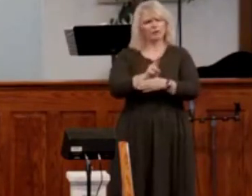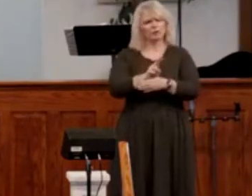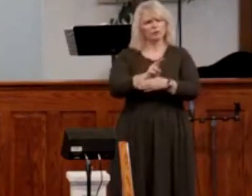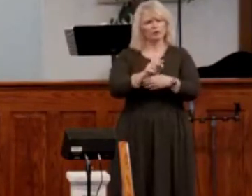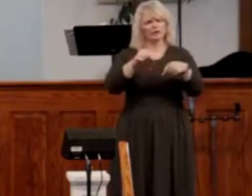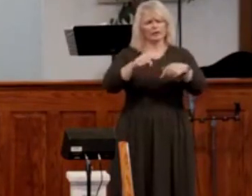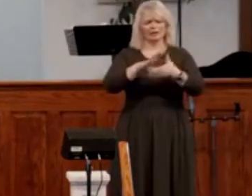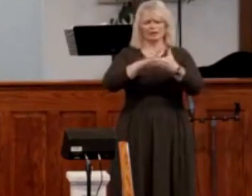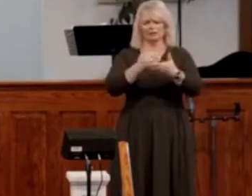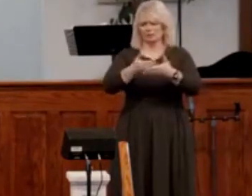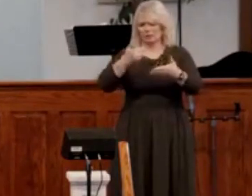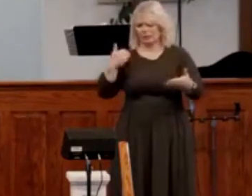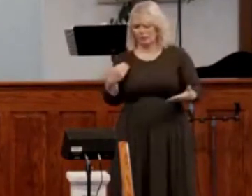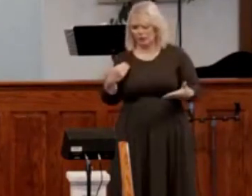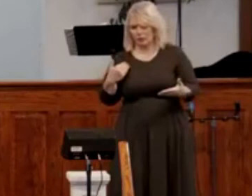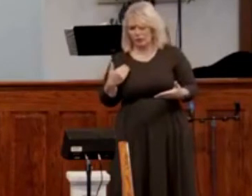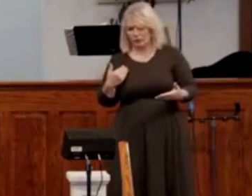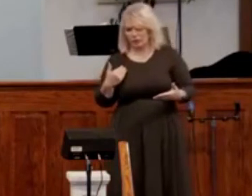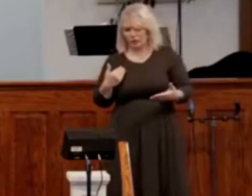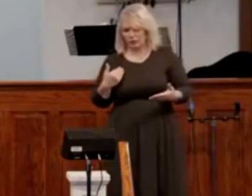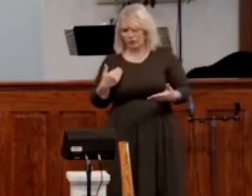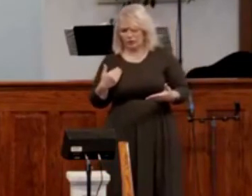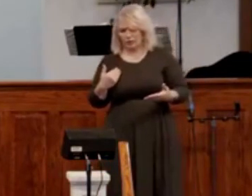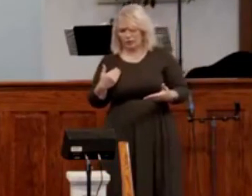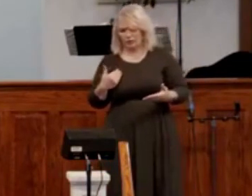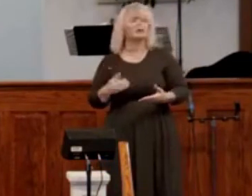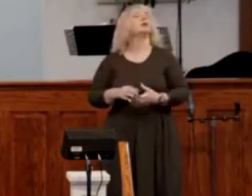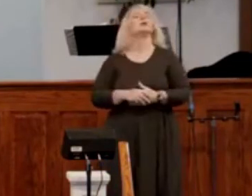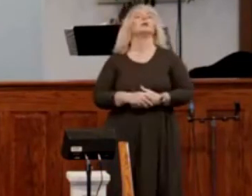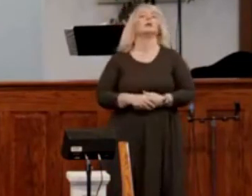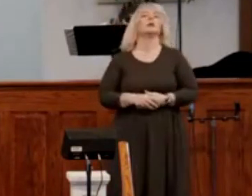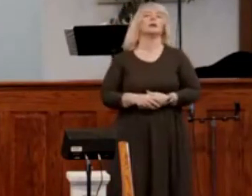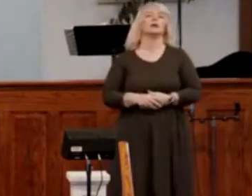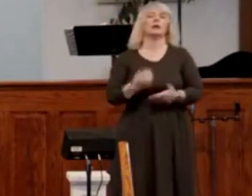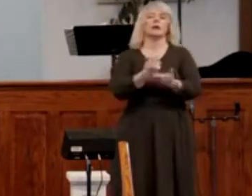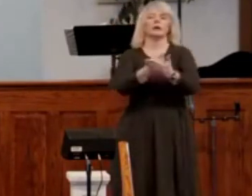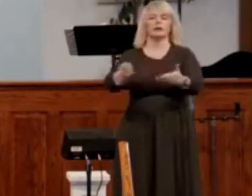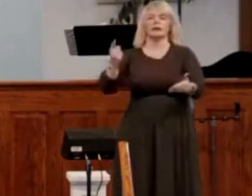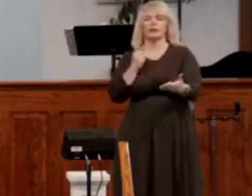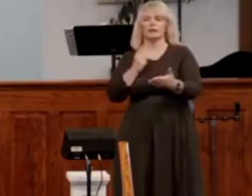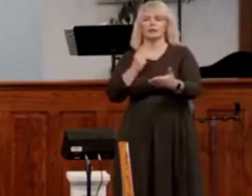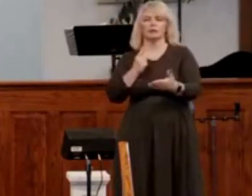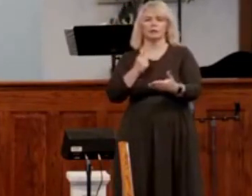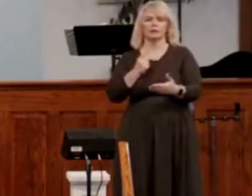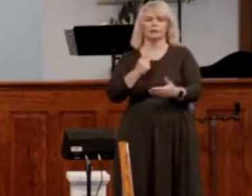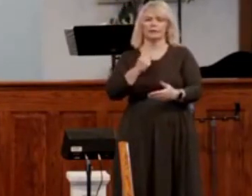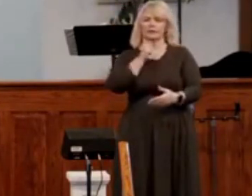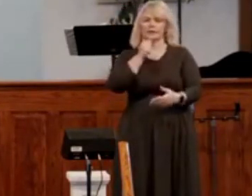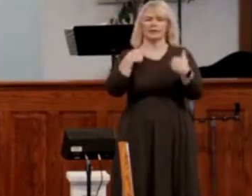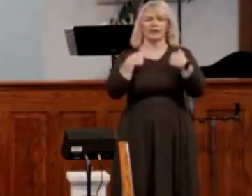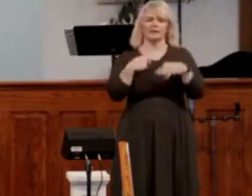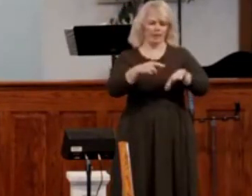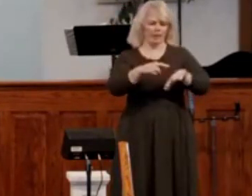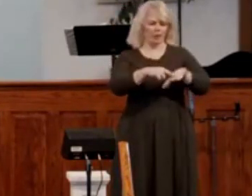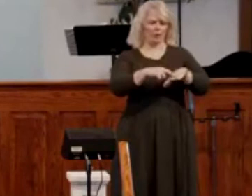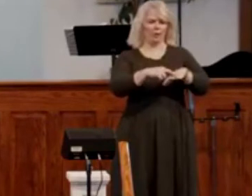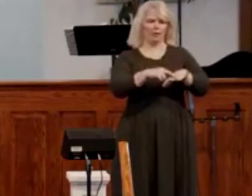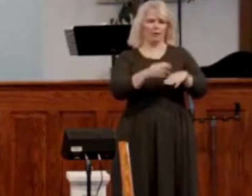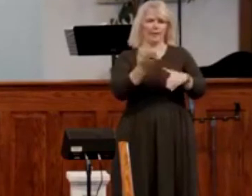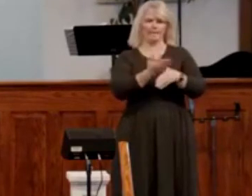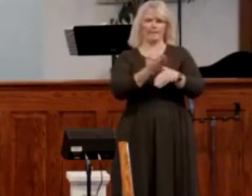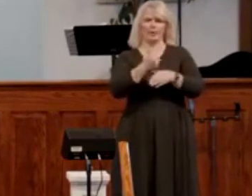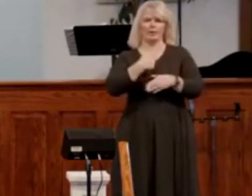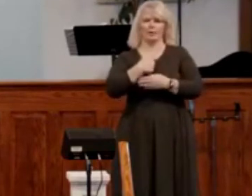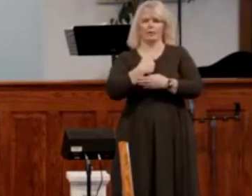and it gets you guys in trouble because I get some of you in trouble. But last week, I did not have my wedding band, and it bothered me to